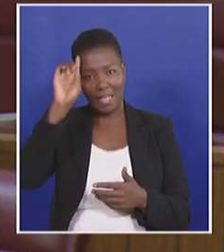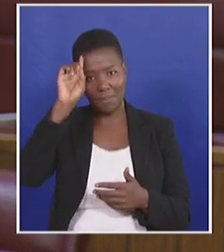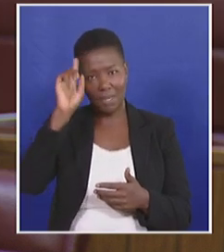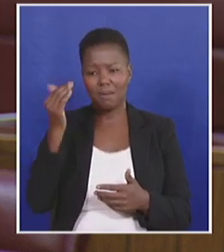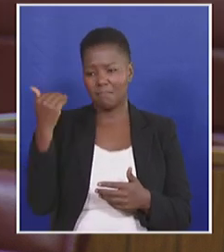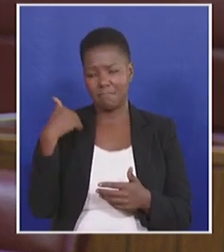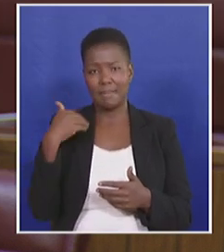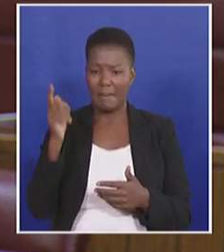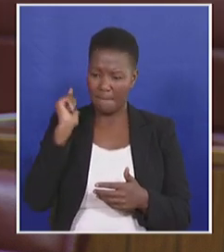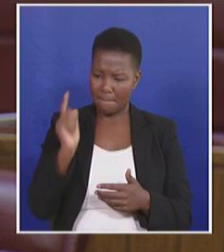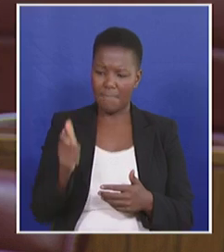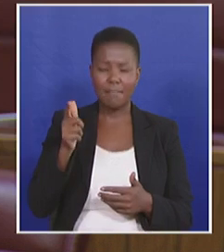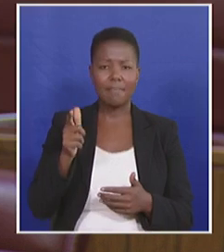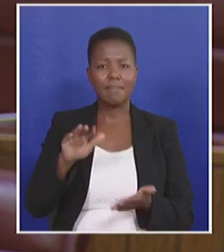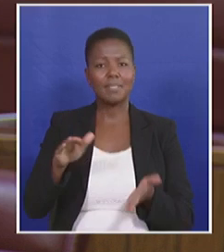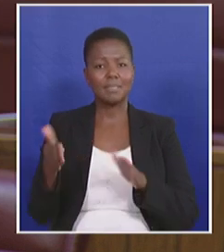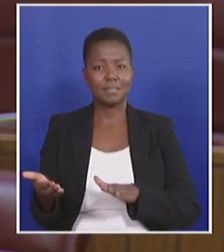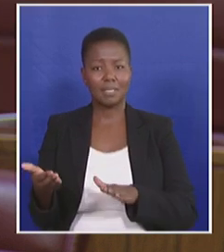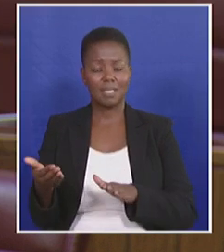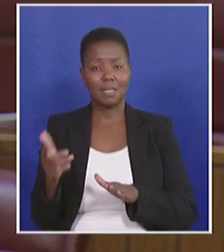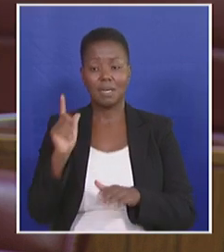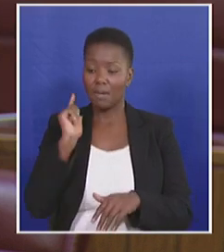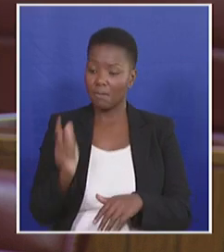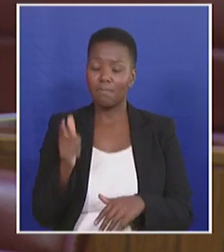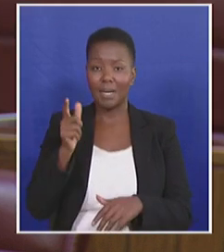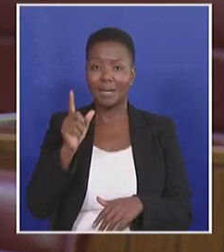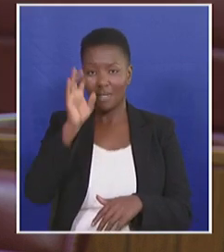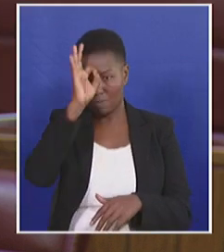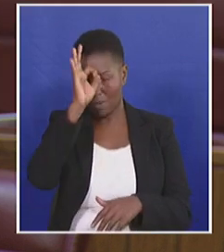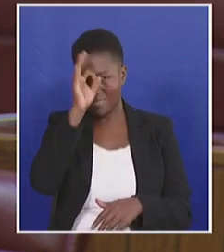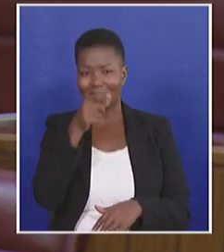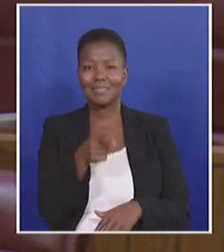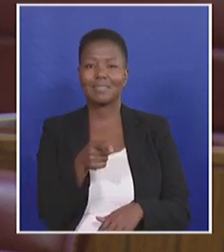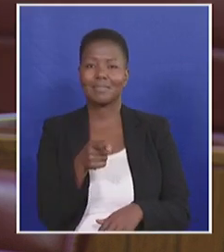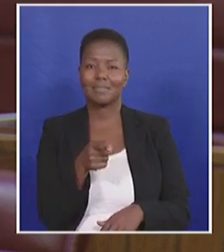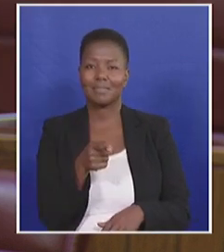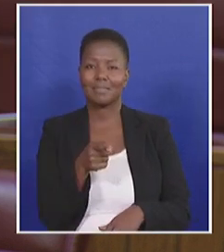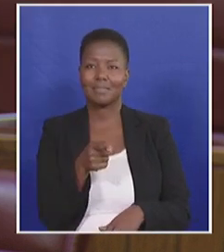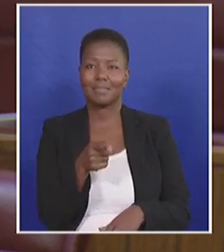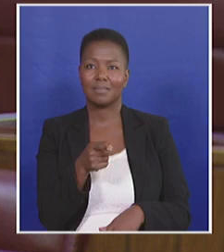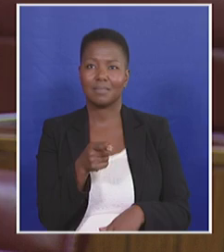was shot dead by a police officer. And